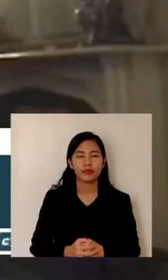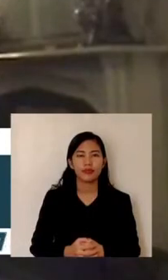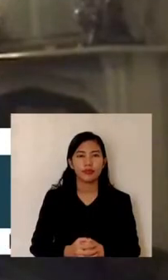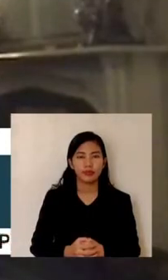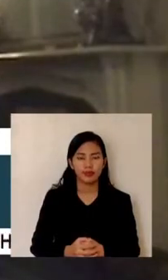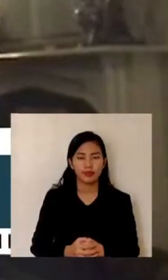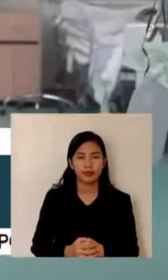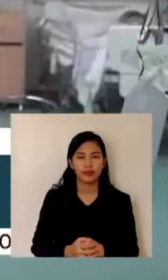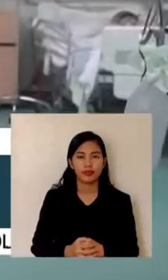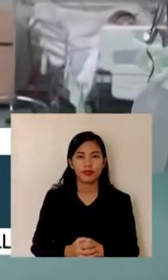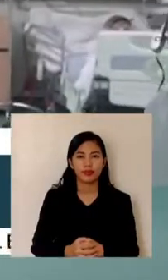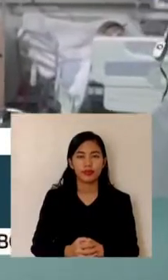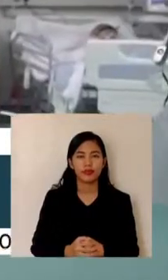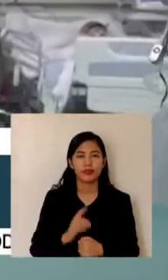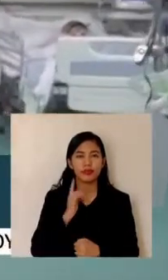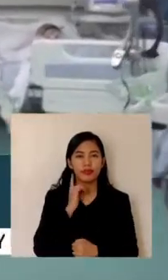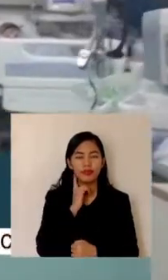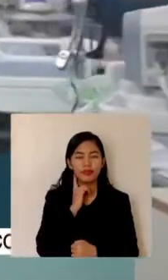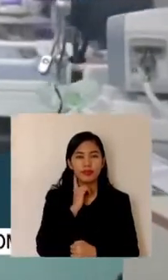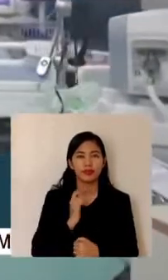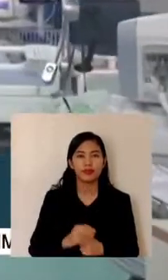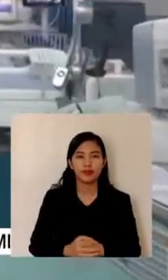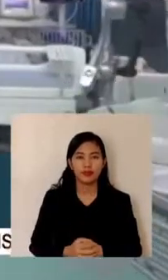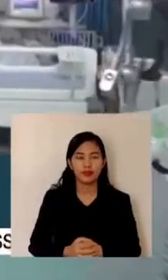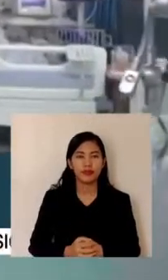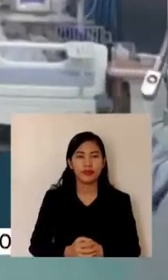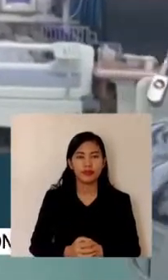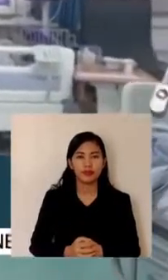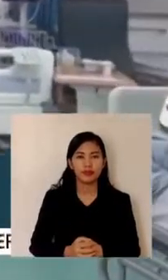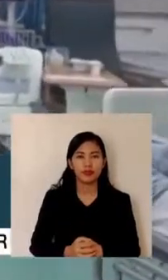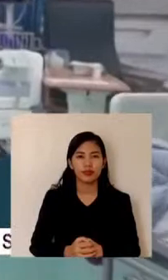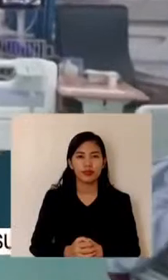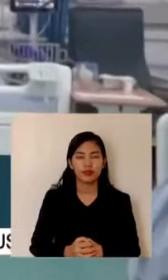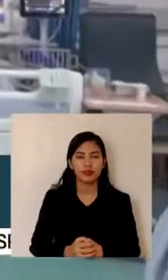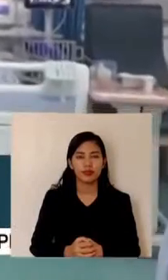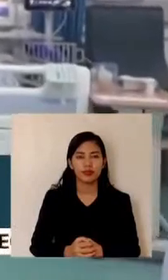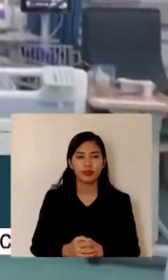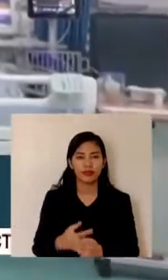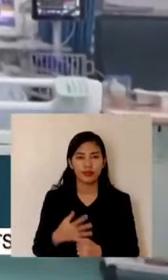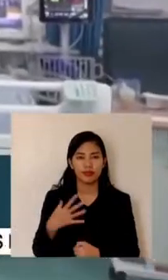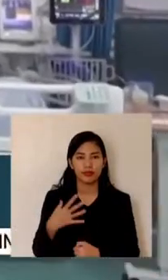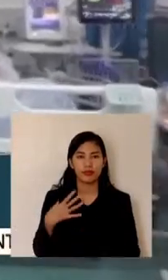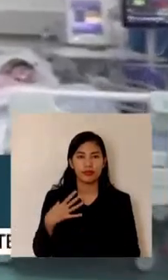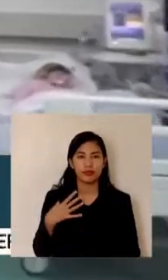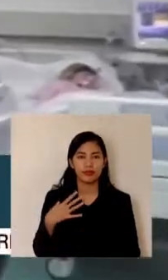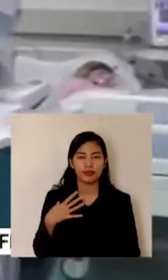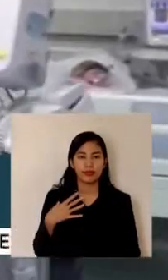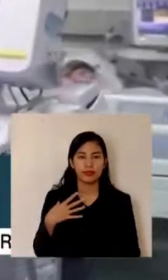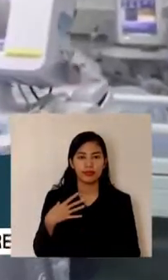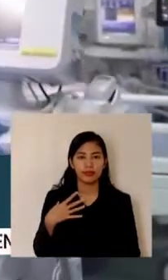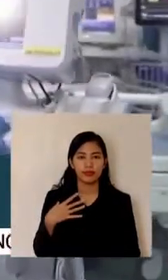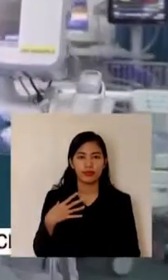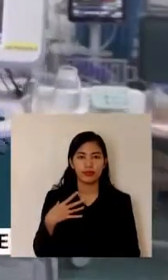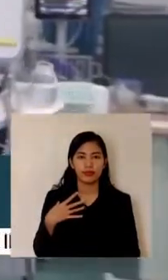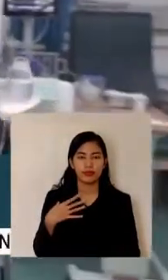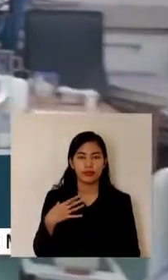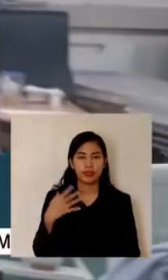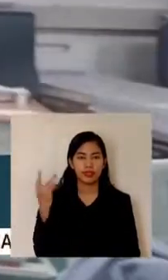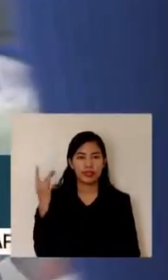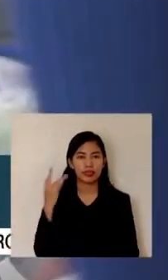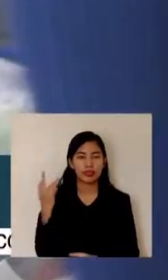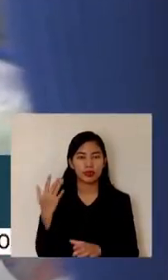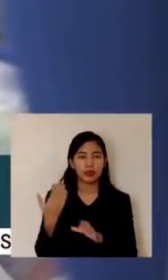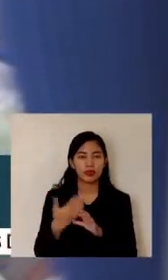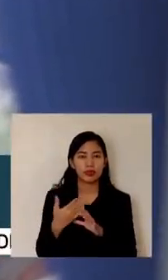be steps backwards. The relentless focus on managing COVID rather than preventing infections can also